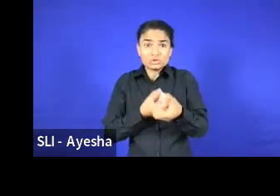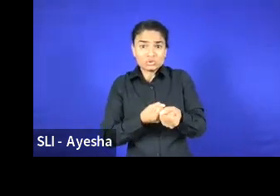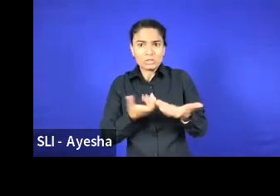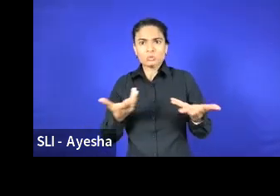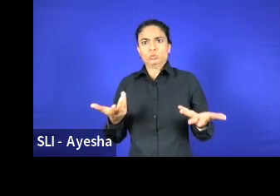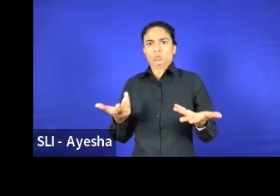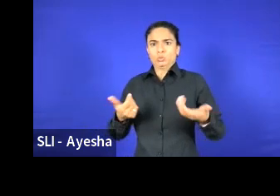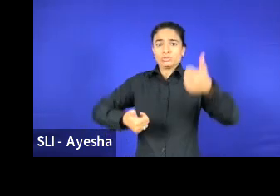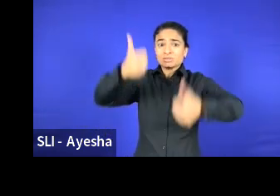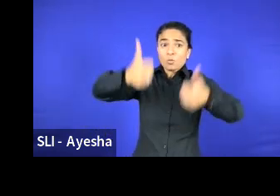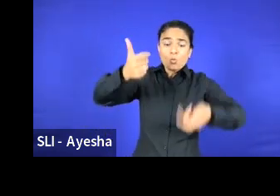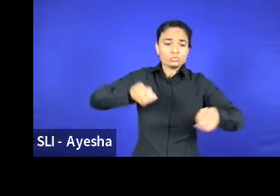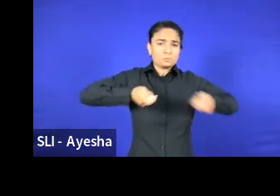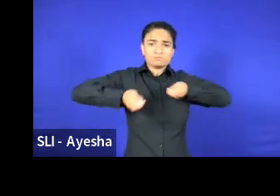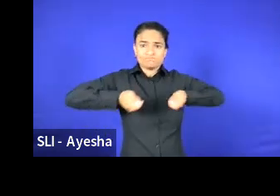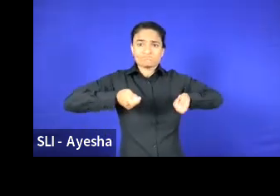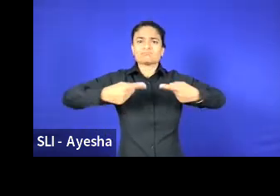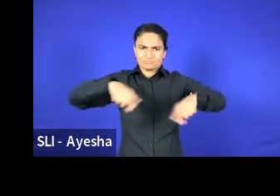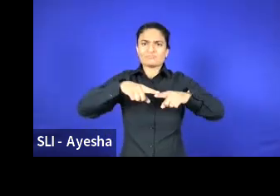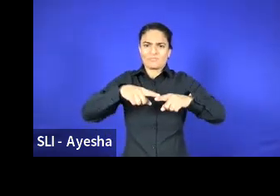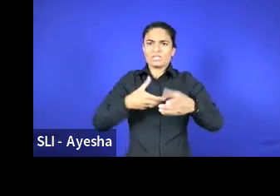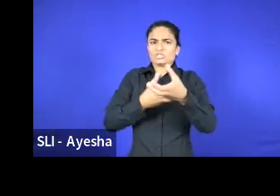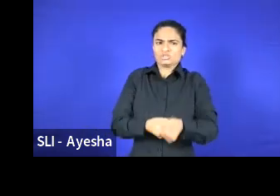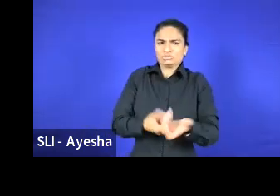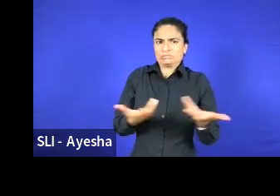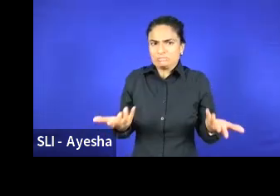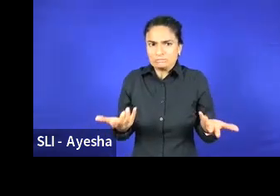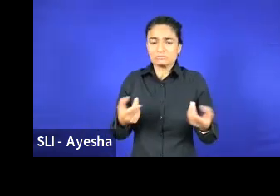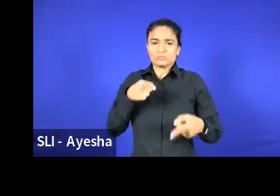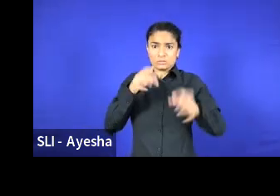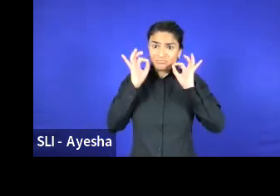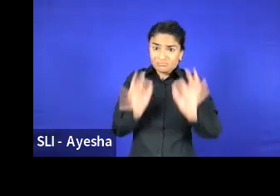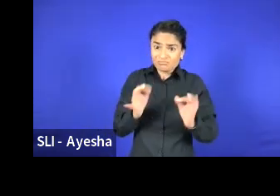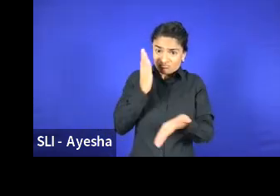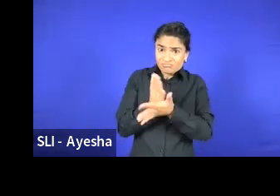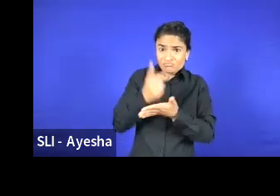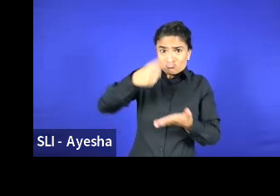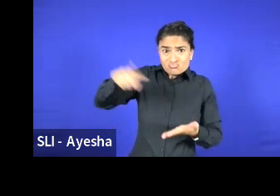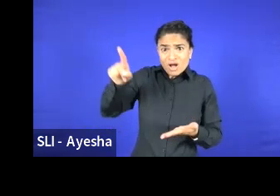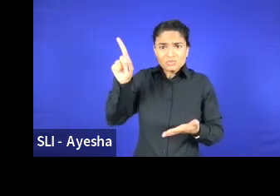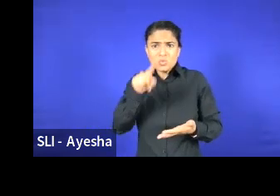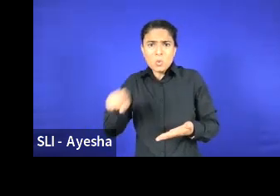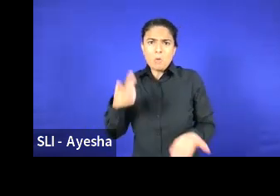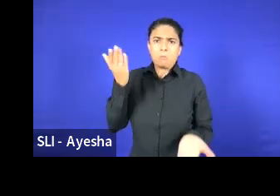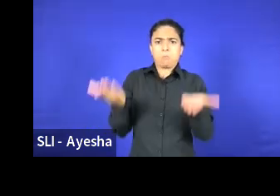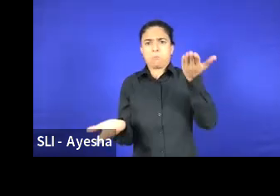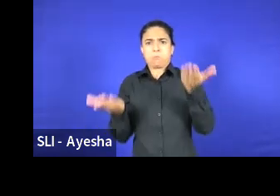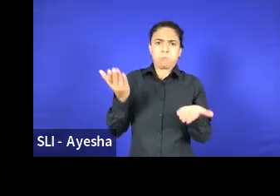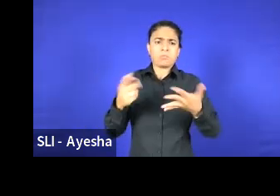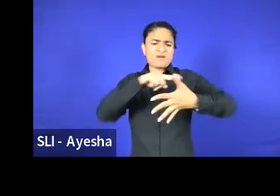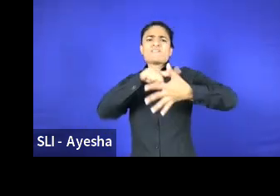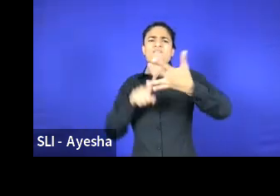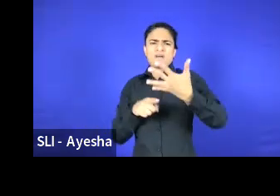such system that we learn from the different countries. The first one is, what is it that we need to change in the current mechanism? Is